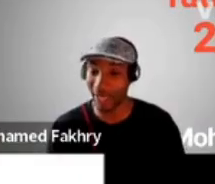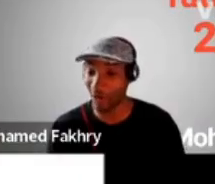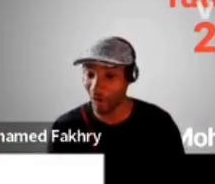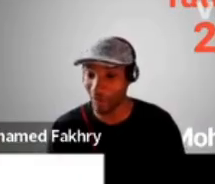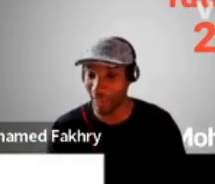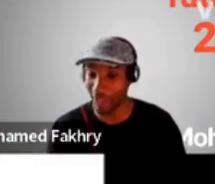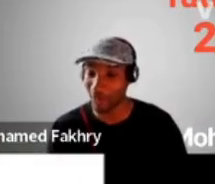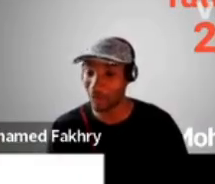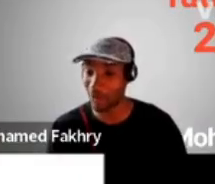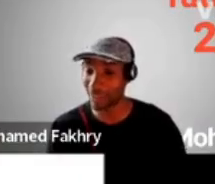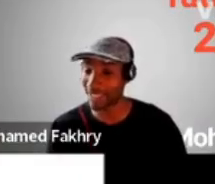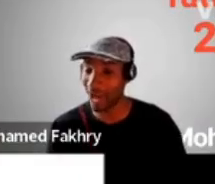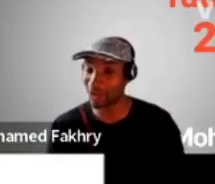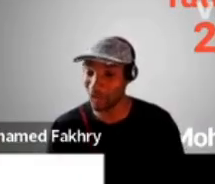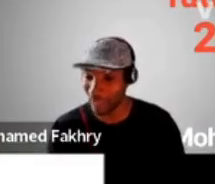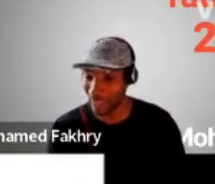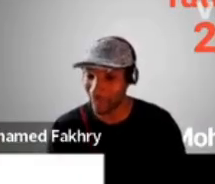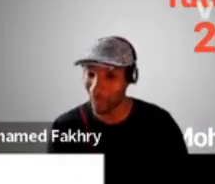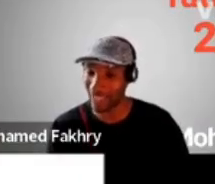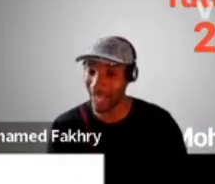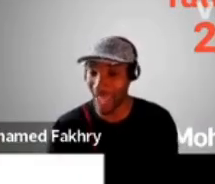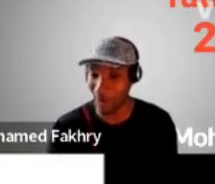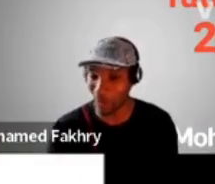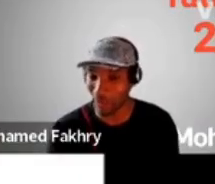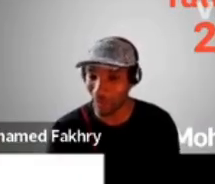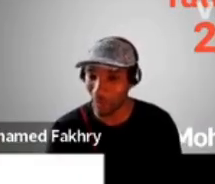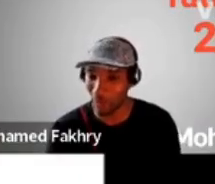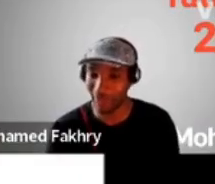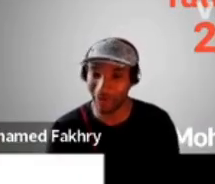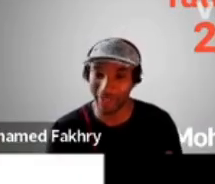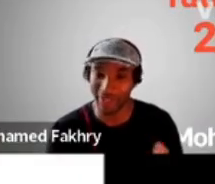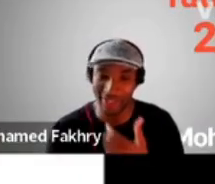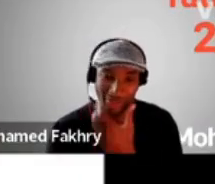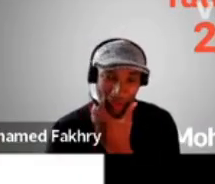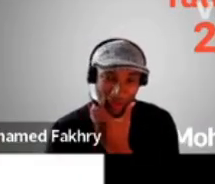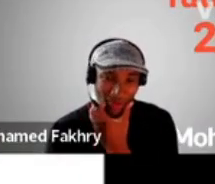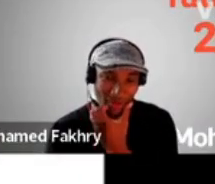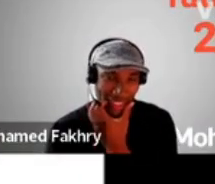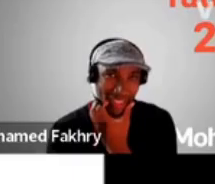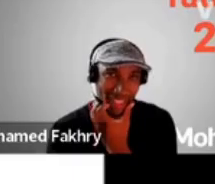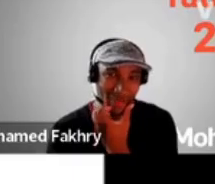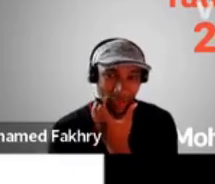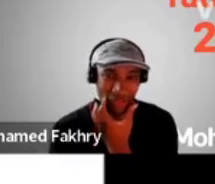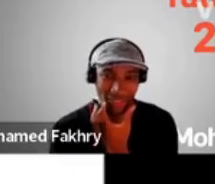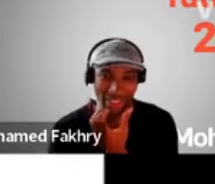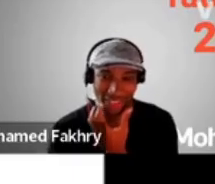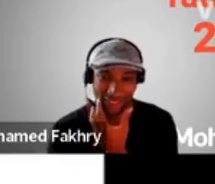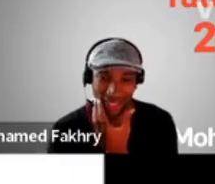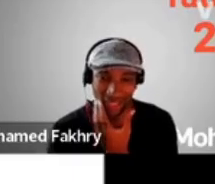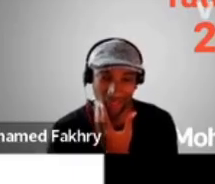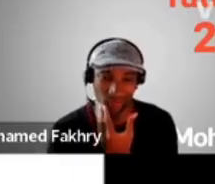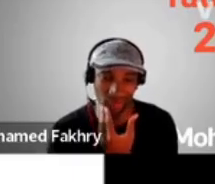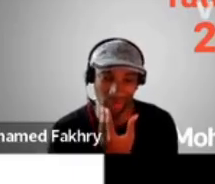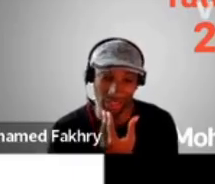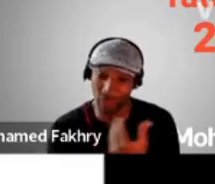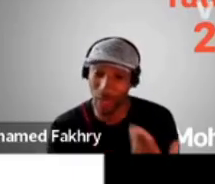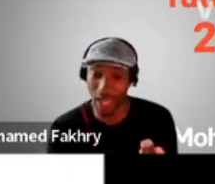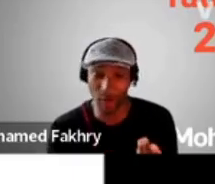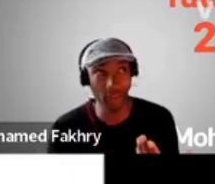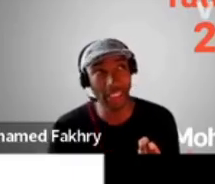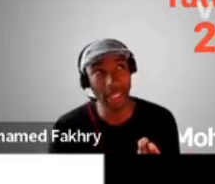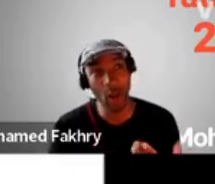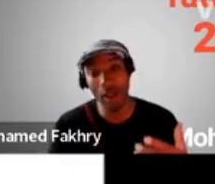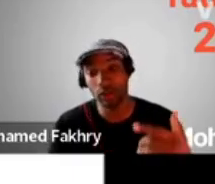if you cannot hear them, you know that they are shooting or they are angry or whatever. So yeah, that's one of the things. Like if you